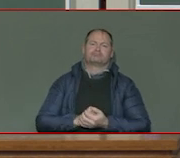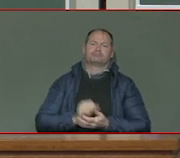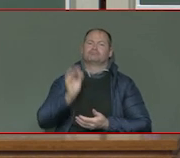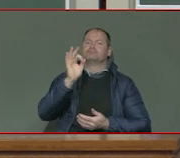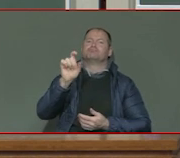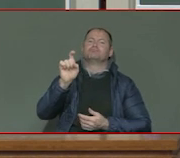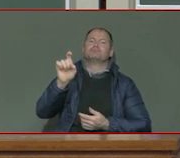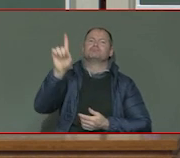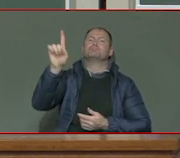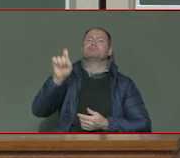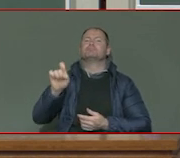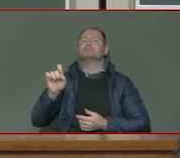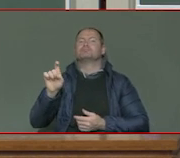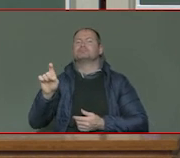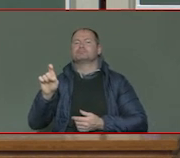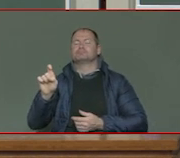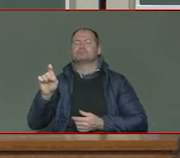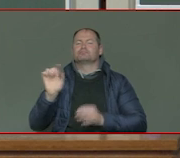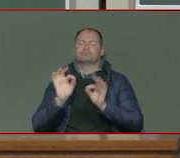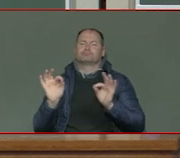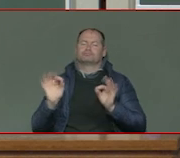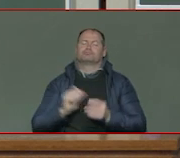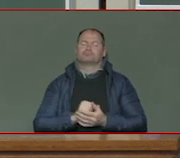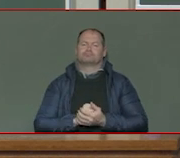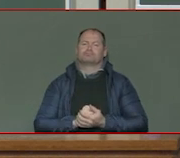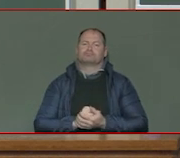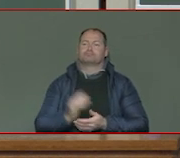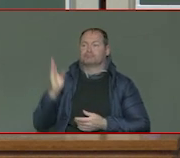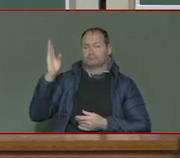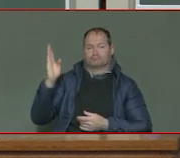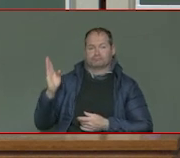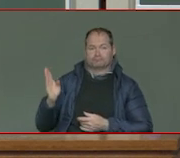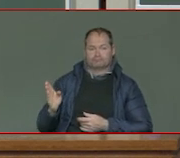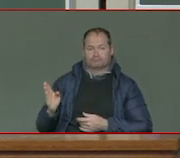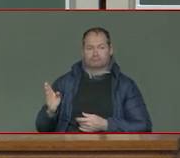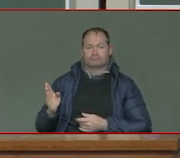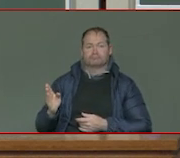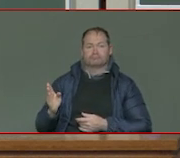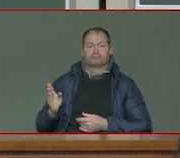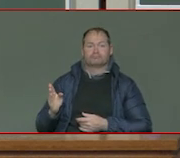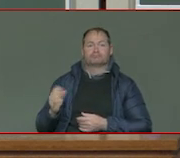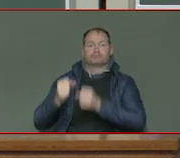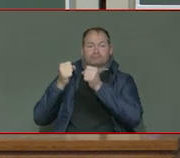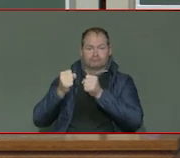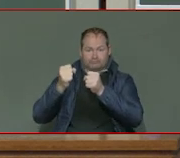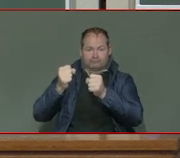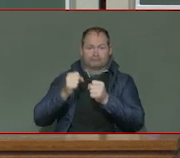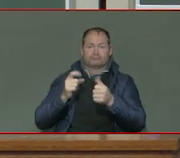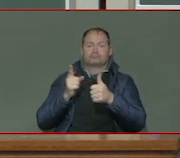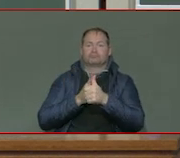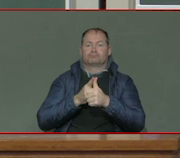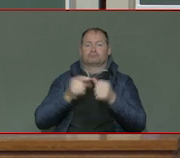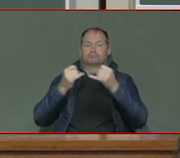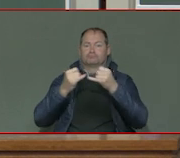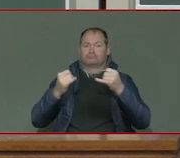over x, a quotient. Right. So they are going to ask you either a constant, a linear,